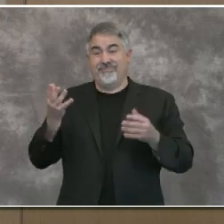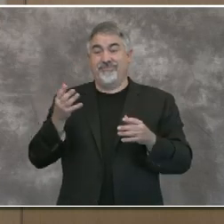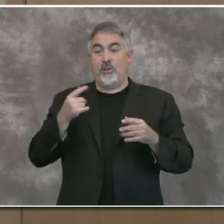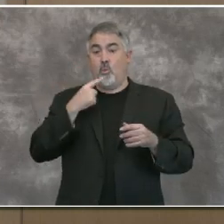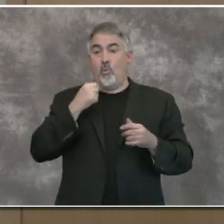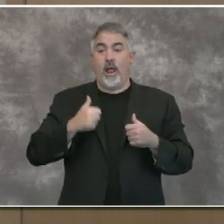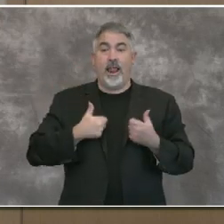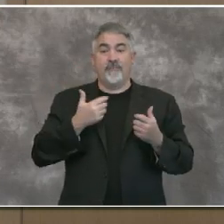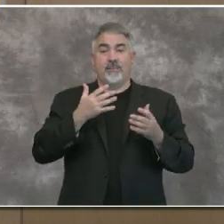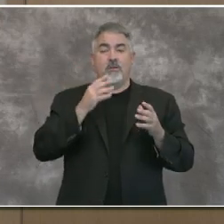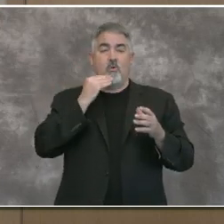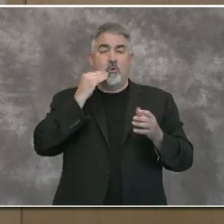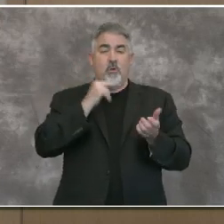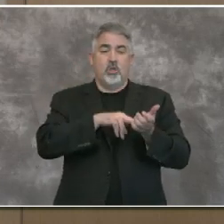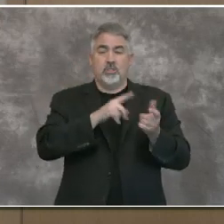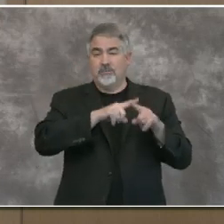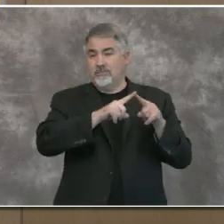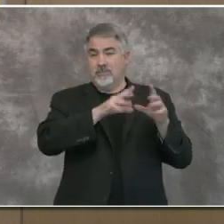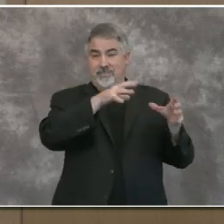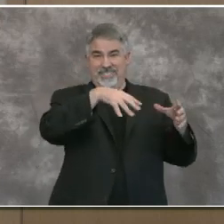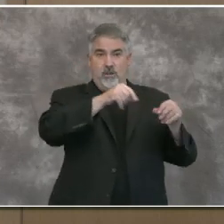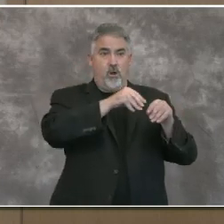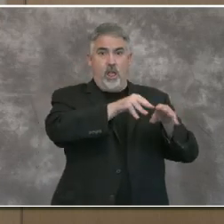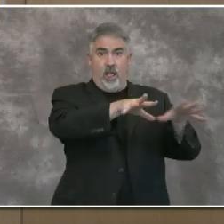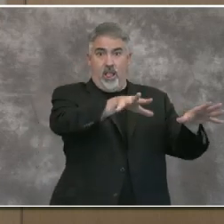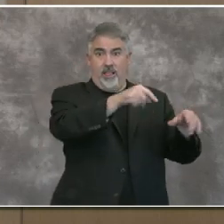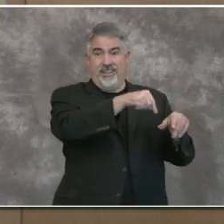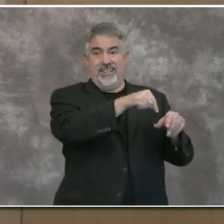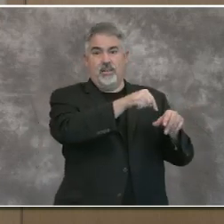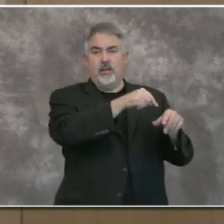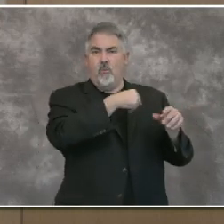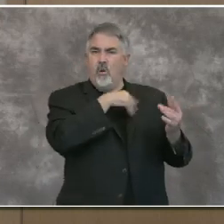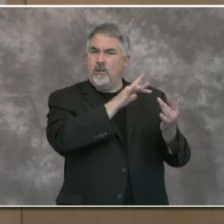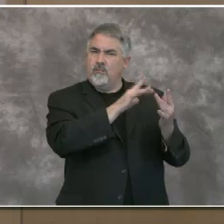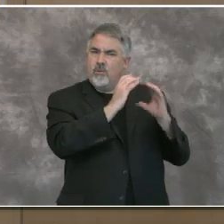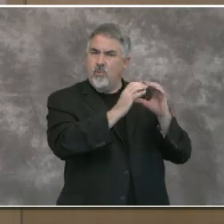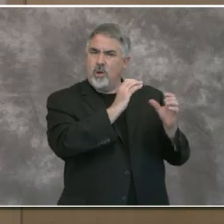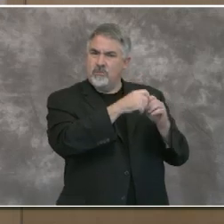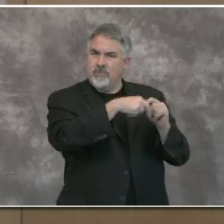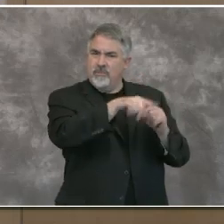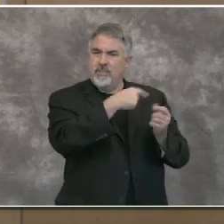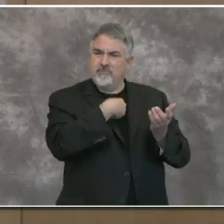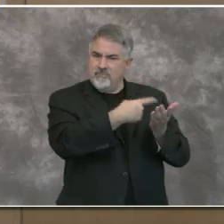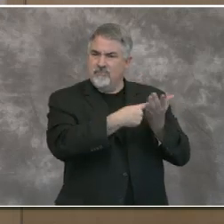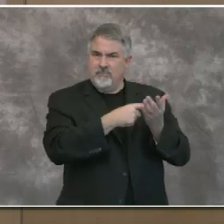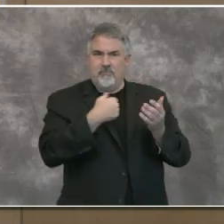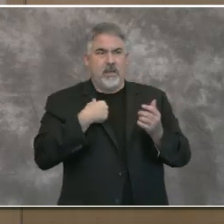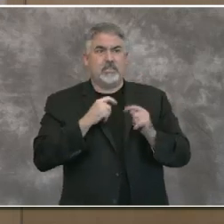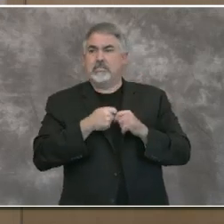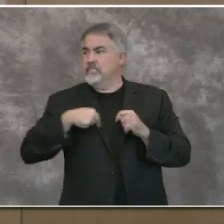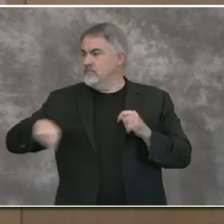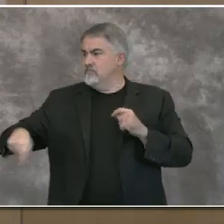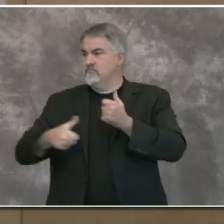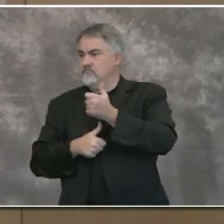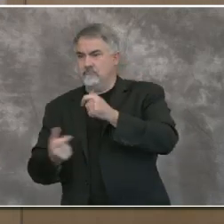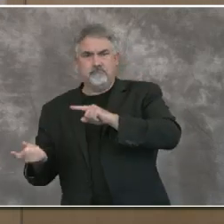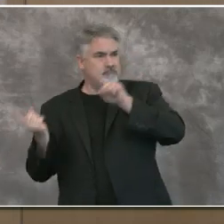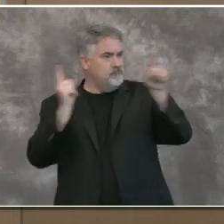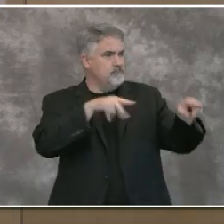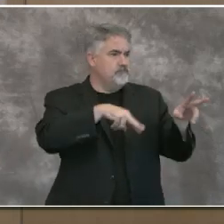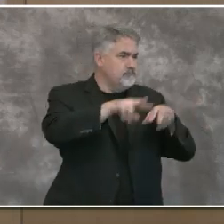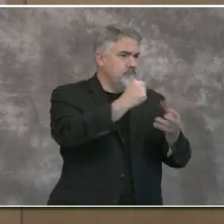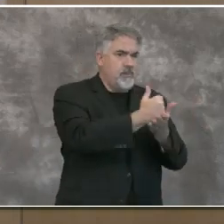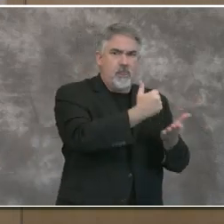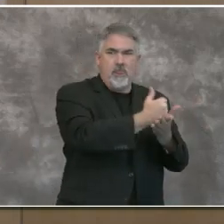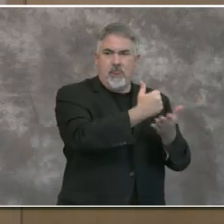an outbreak, we are in contact with them. We have a team that goes out to the facility to investigate their